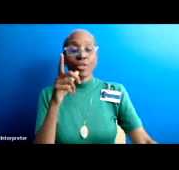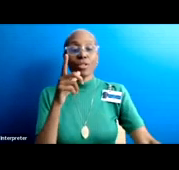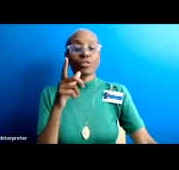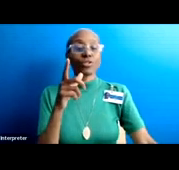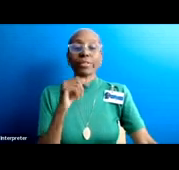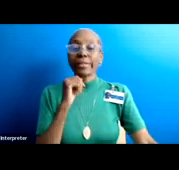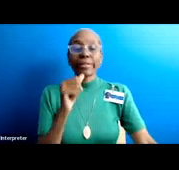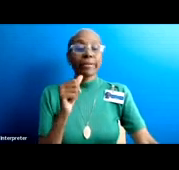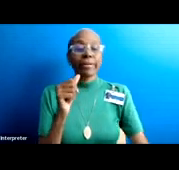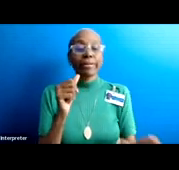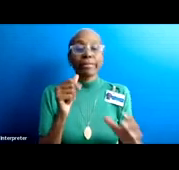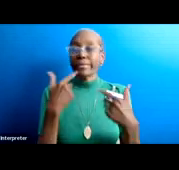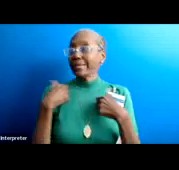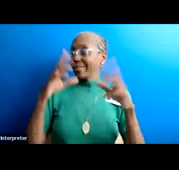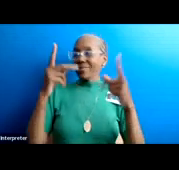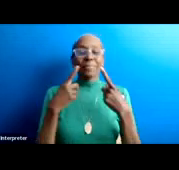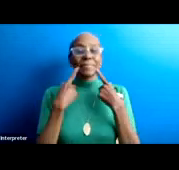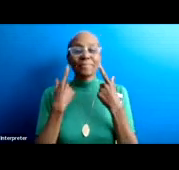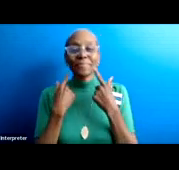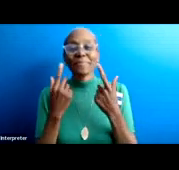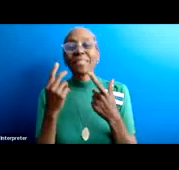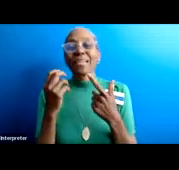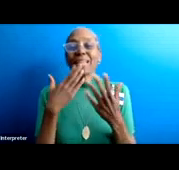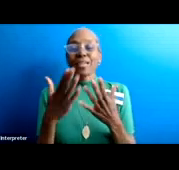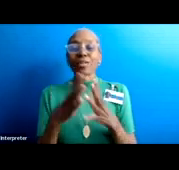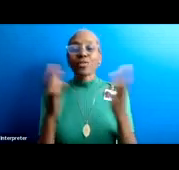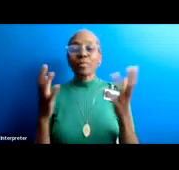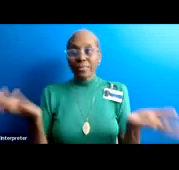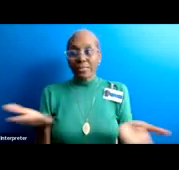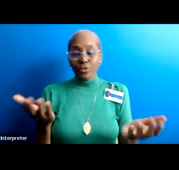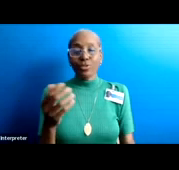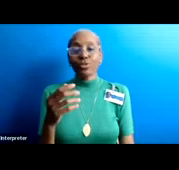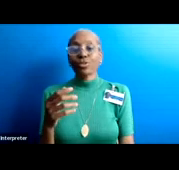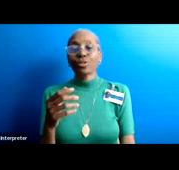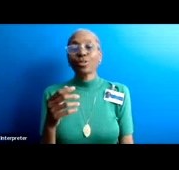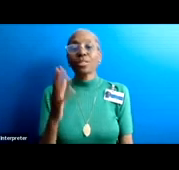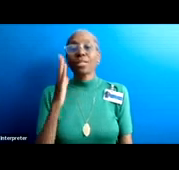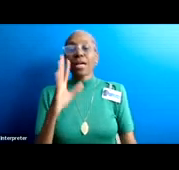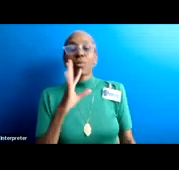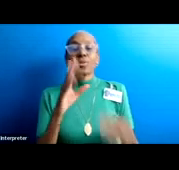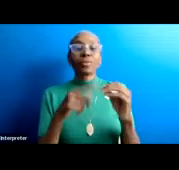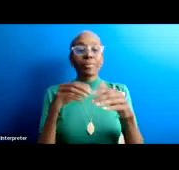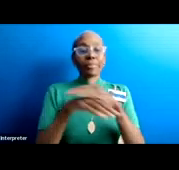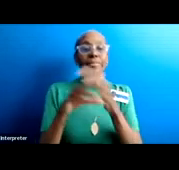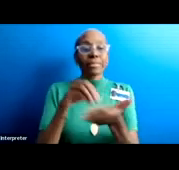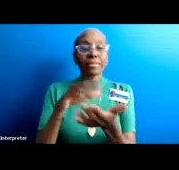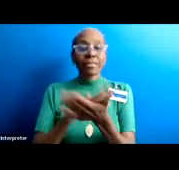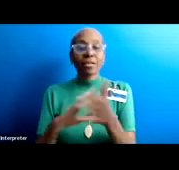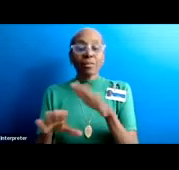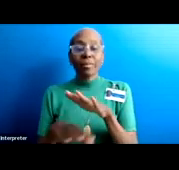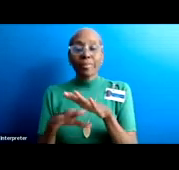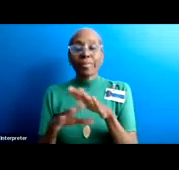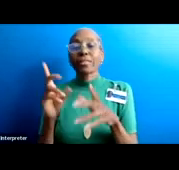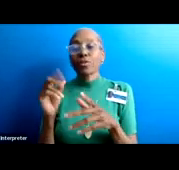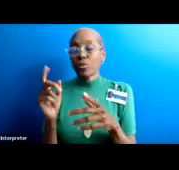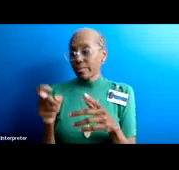not giving up. So thank you so much for being here. And I'm going to talk about accessible document basics. I do